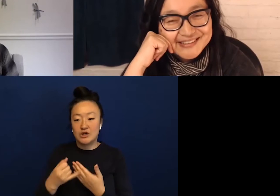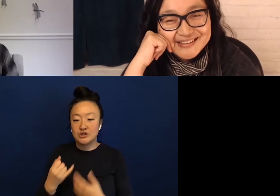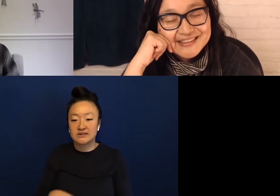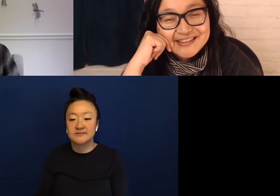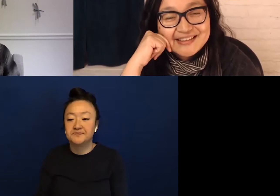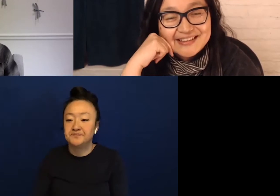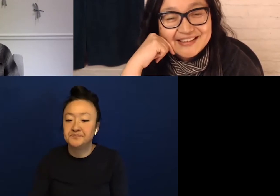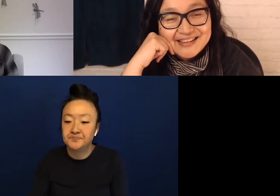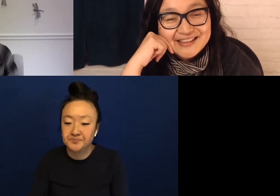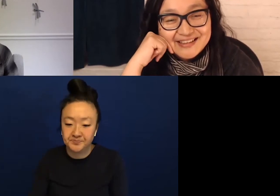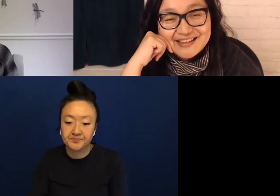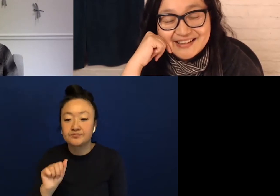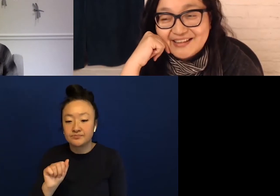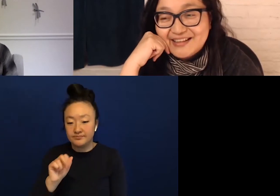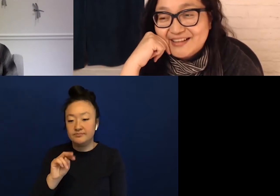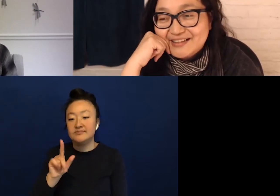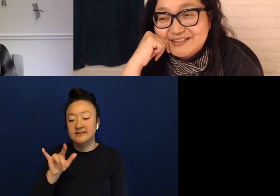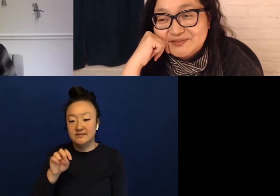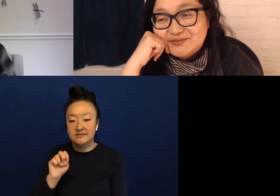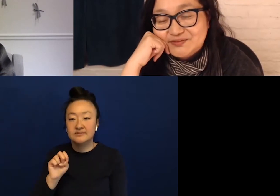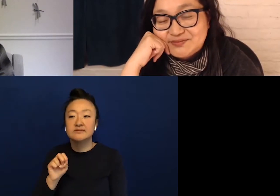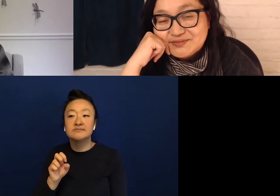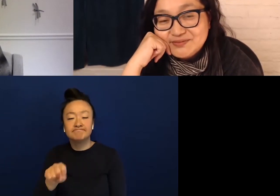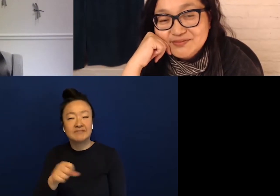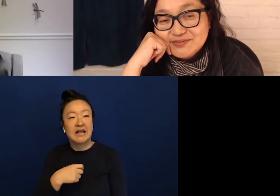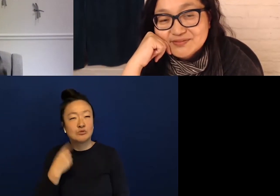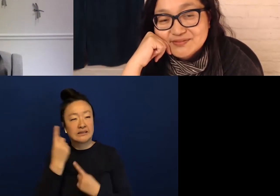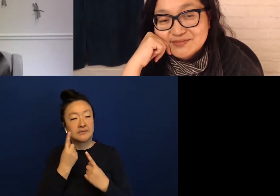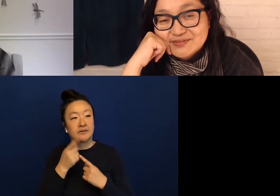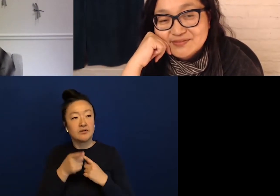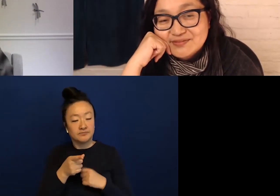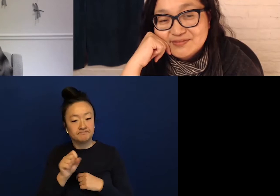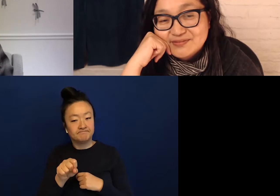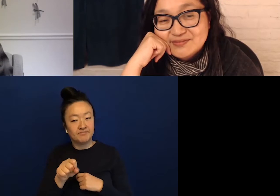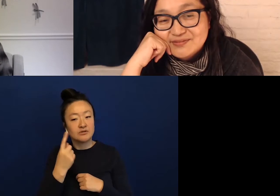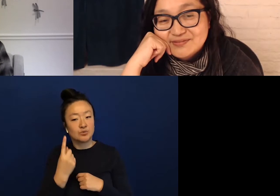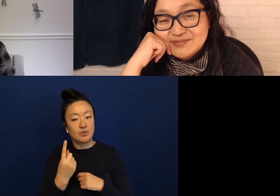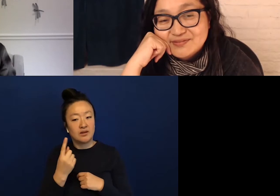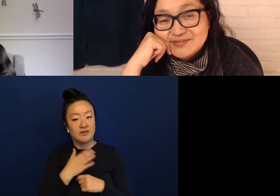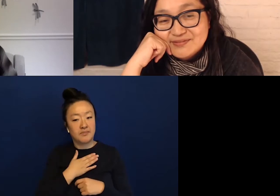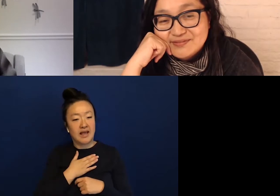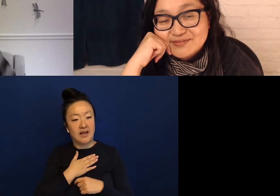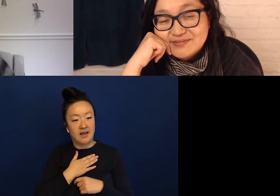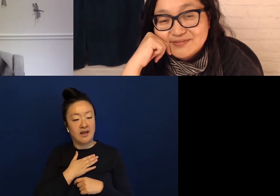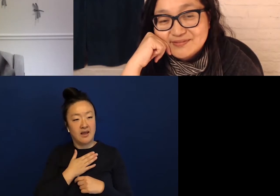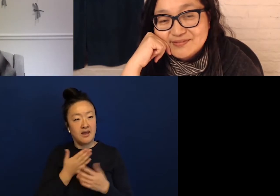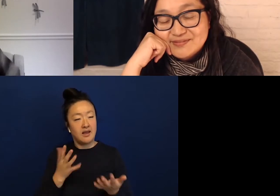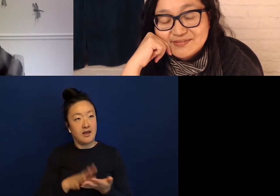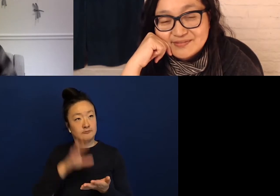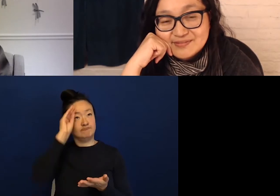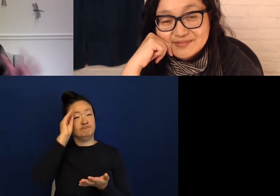um, yeah, I mean, I was just thinking, like, if that was one of my main takeaways,